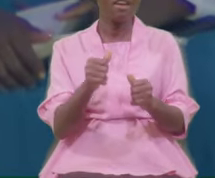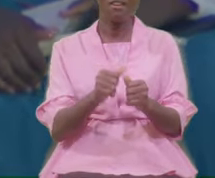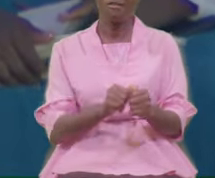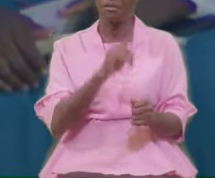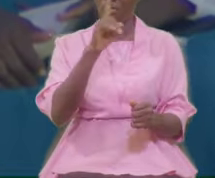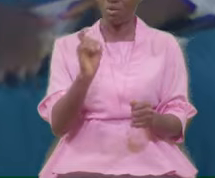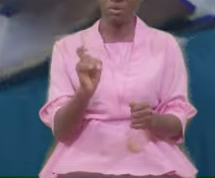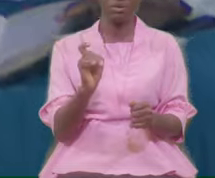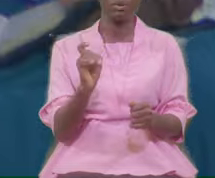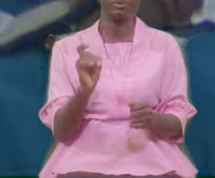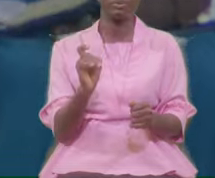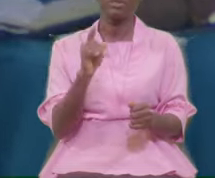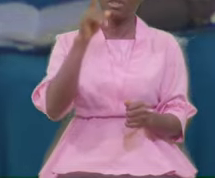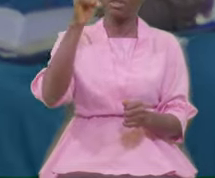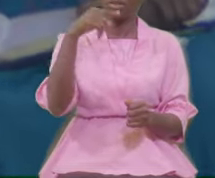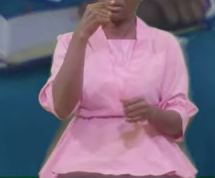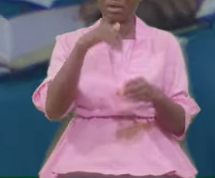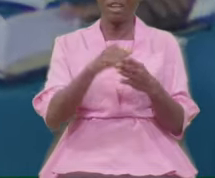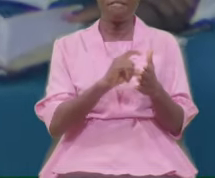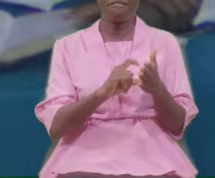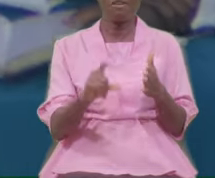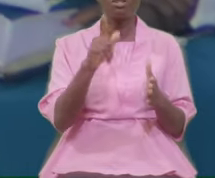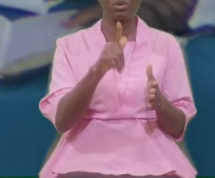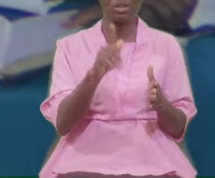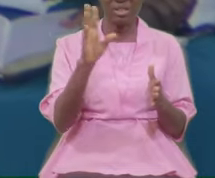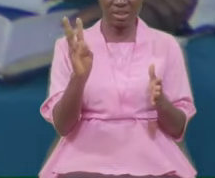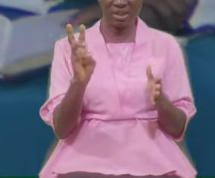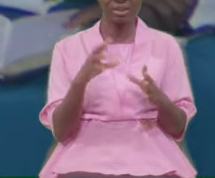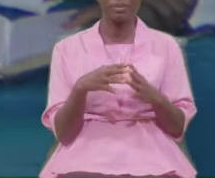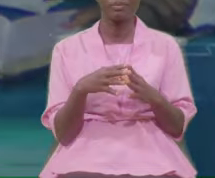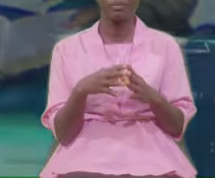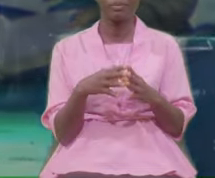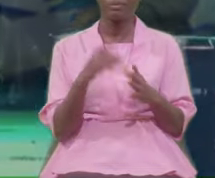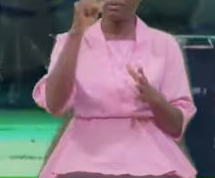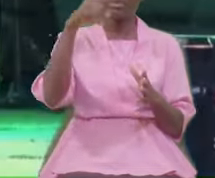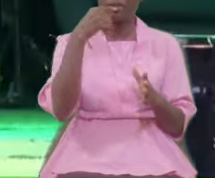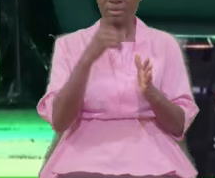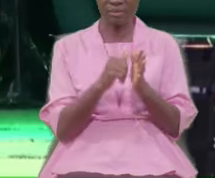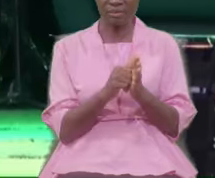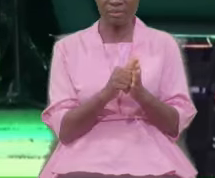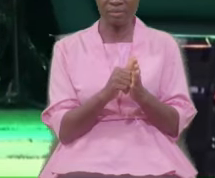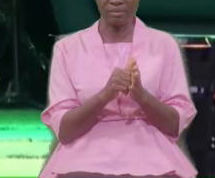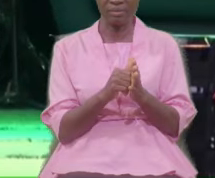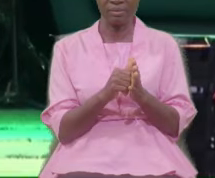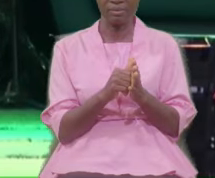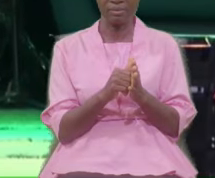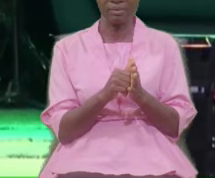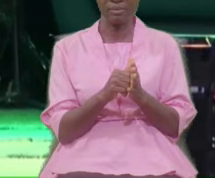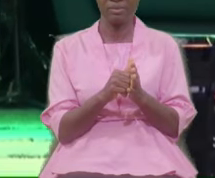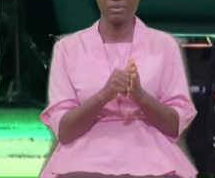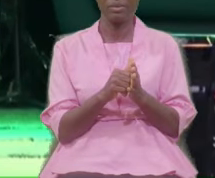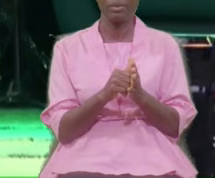pangutana 26 26 said but Jesus Beh